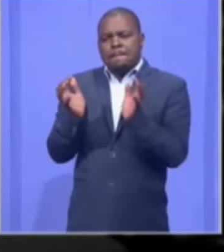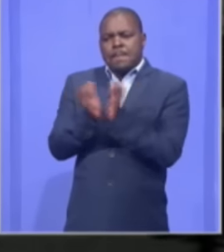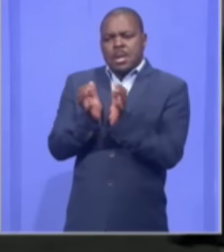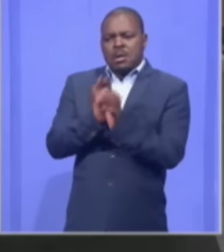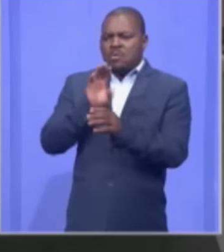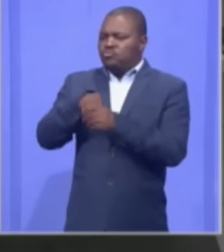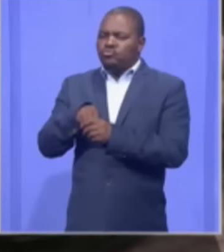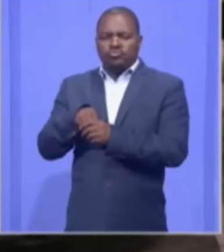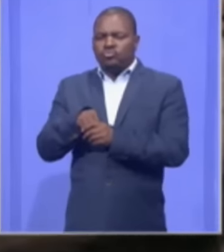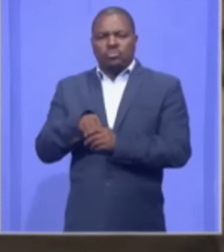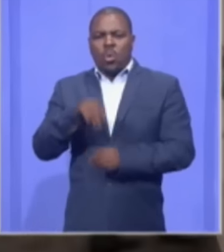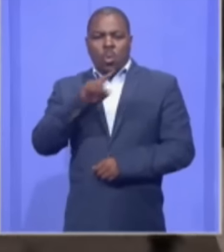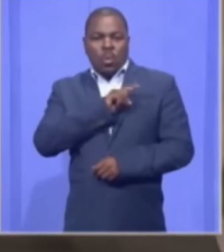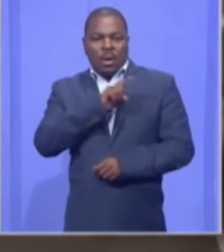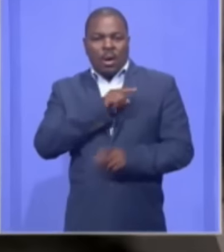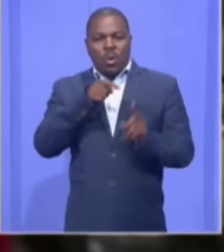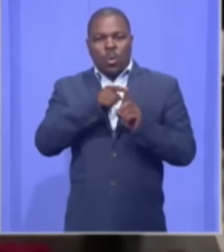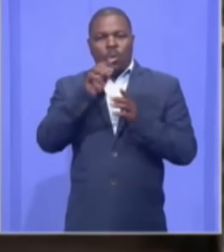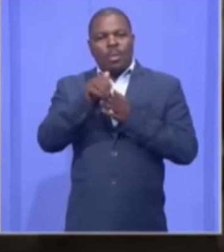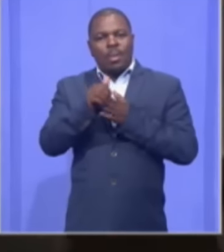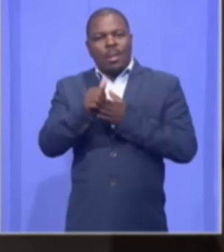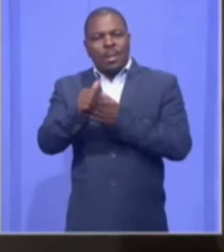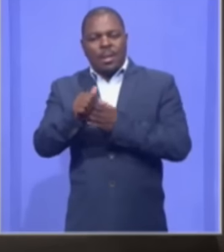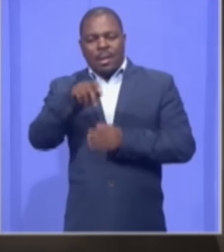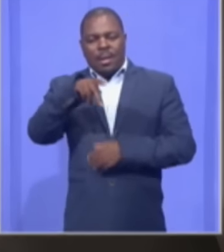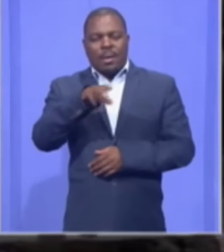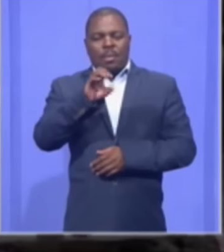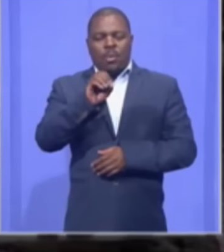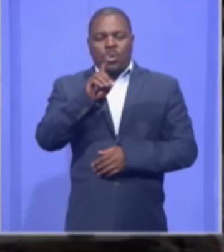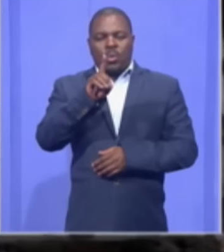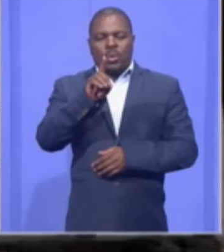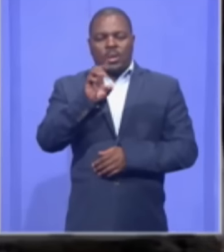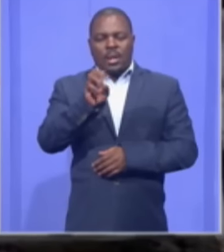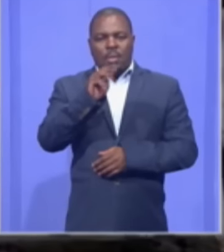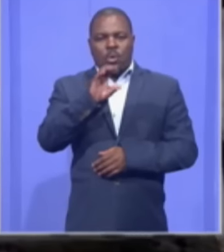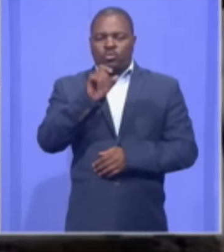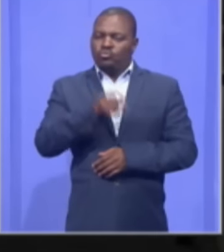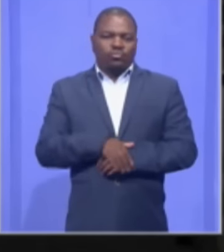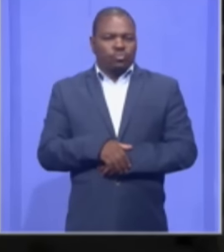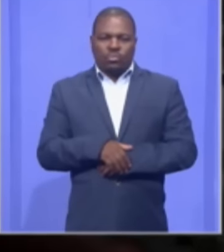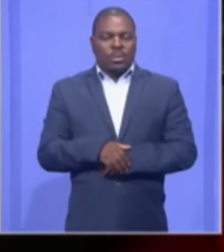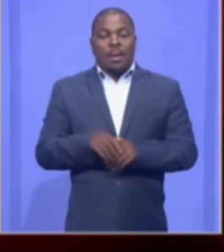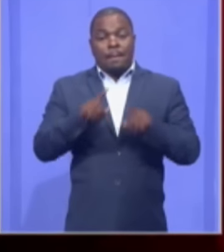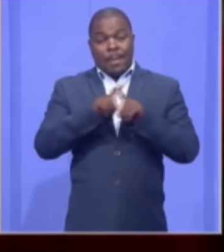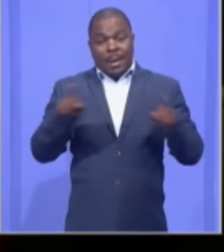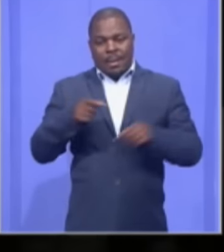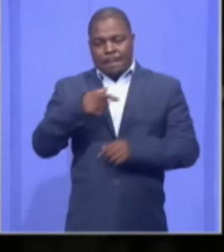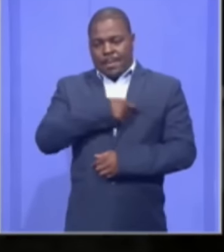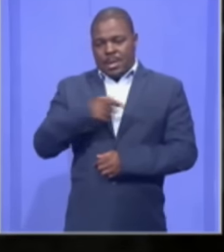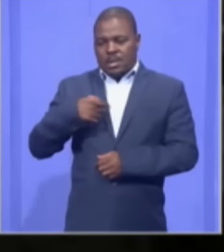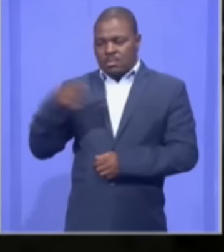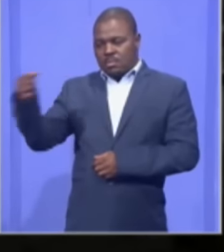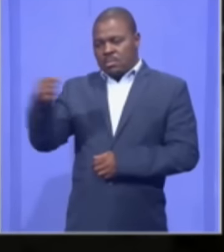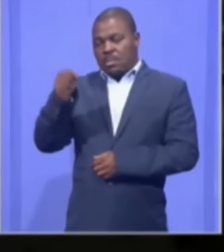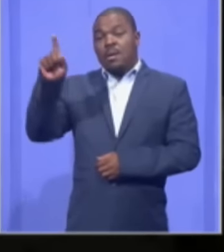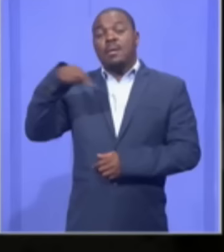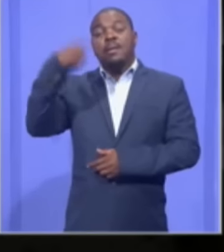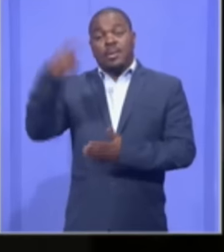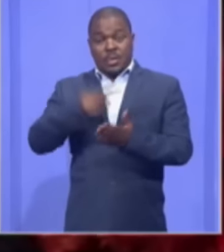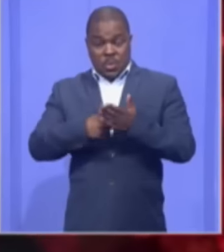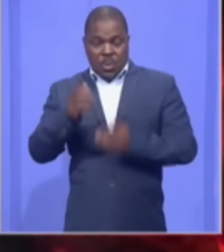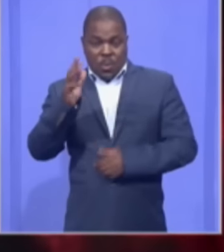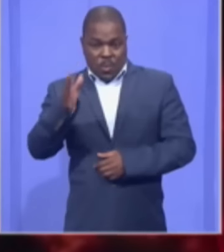ena hobane ha se yena moetapele wa Podemos. Ha tlhomamiso ya mopresidente e lebelletswe ho ba beke e tlang,